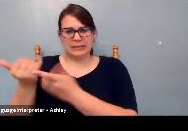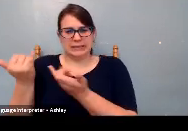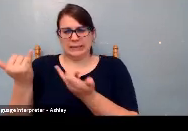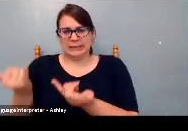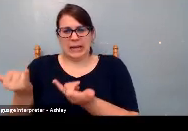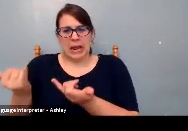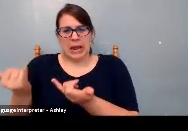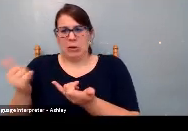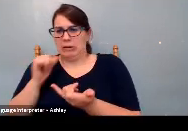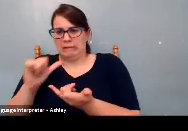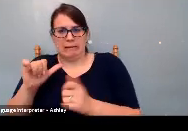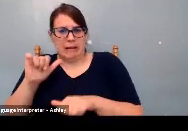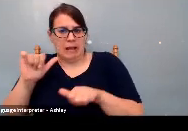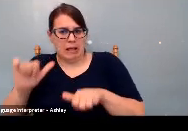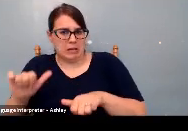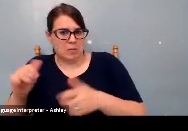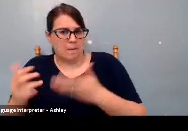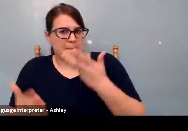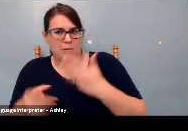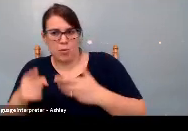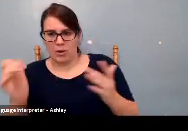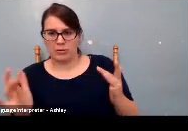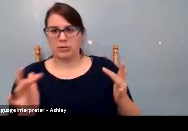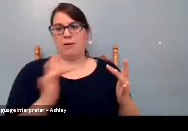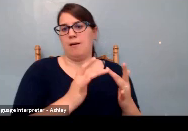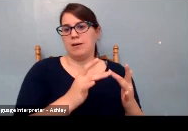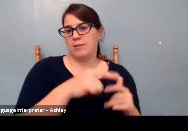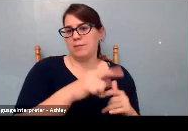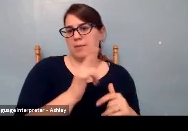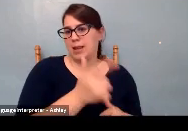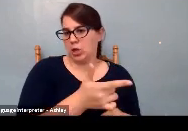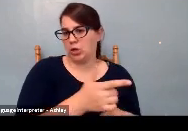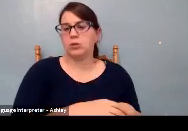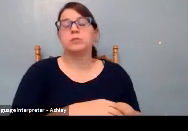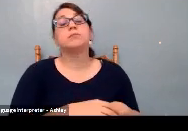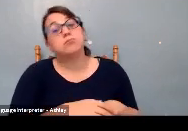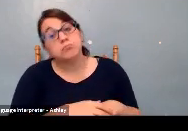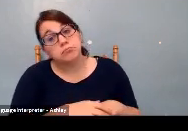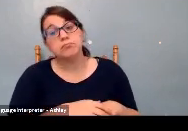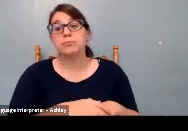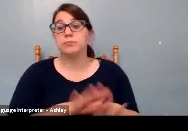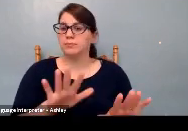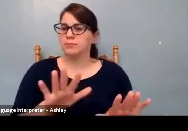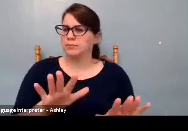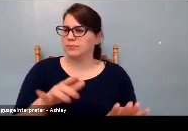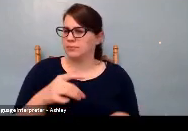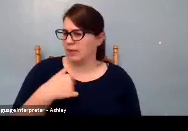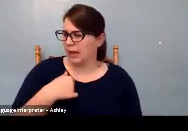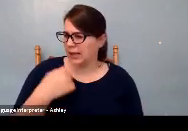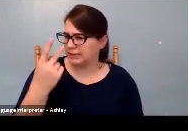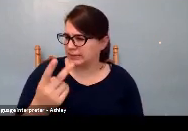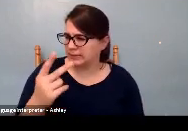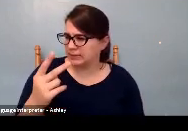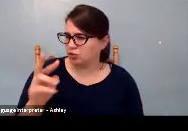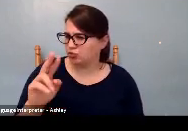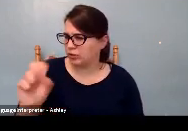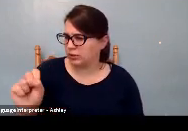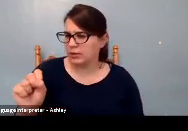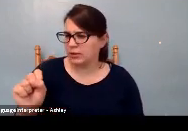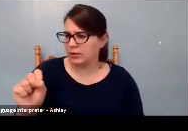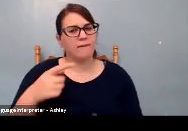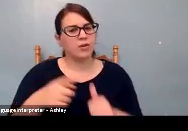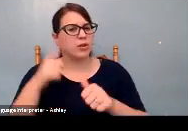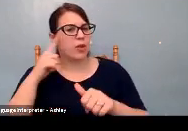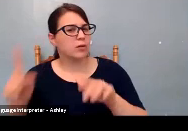someone that you want to reach out to after. Okay, and I see that, Russ. So my first thought is, if